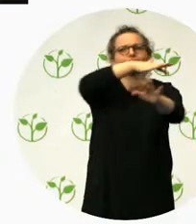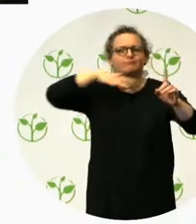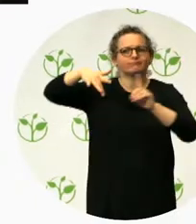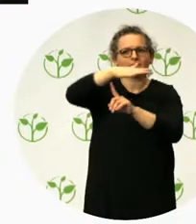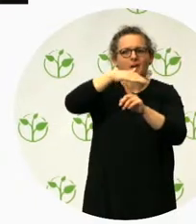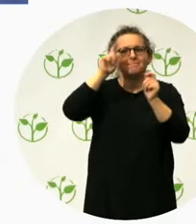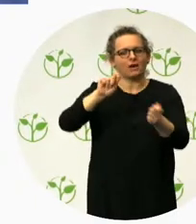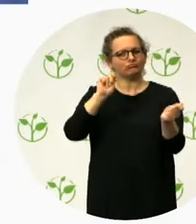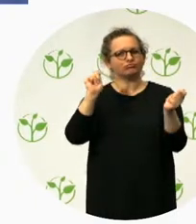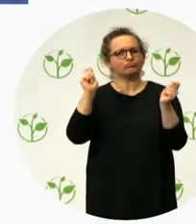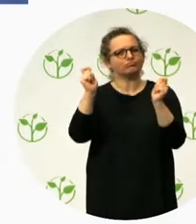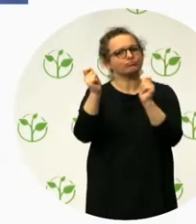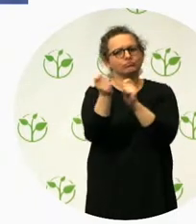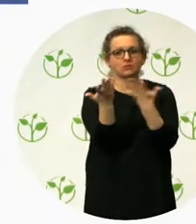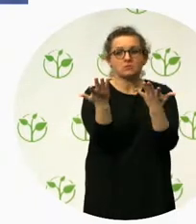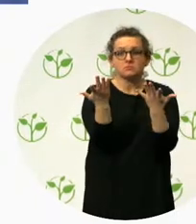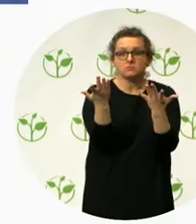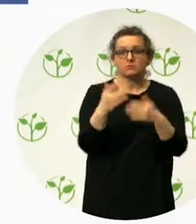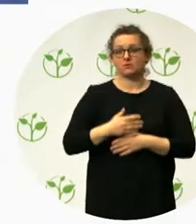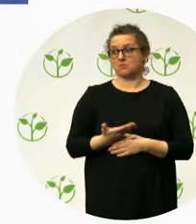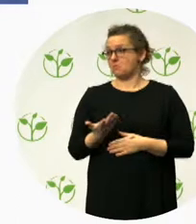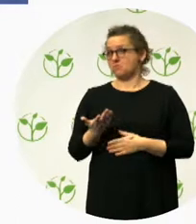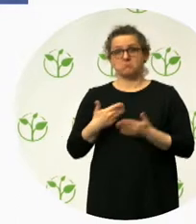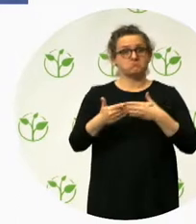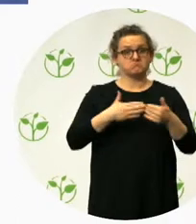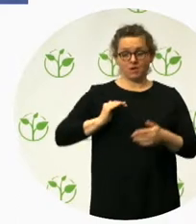children, and persons with disabilities.